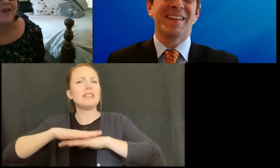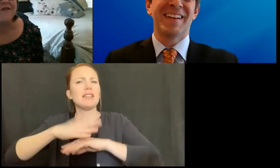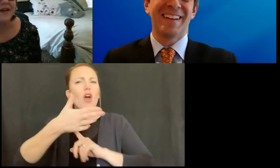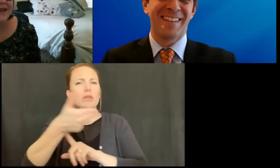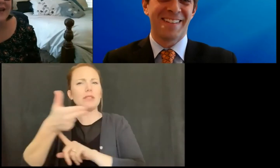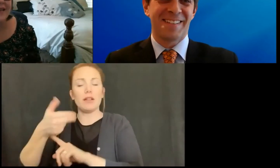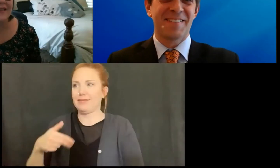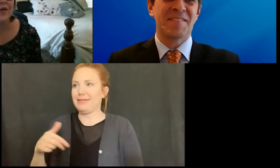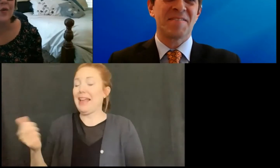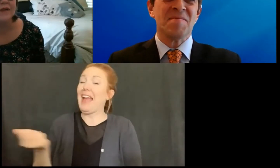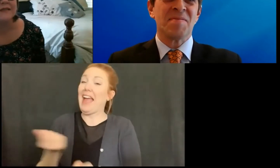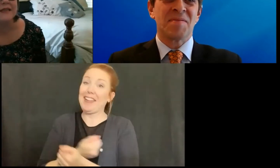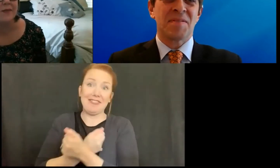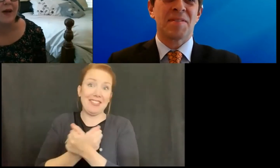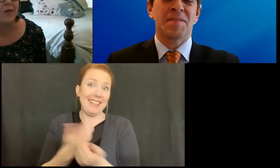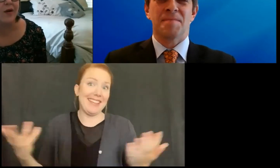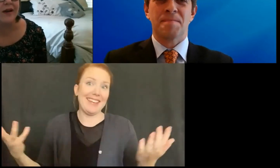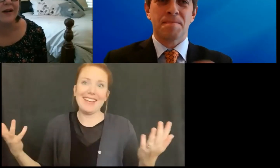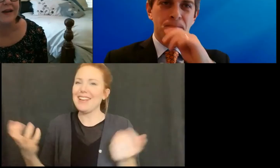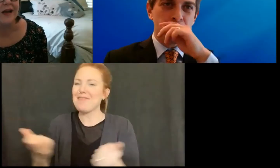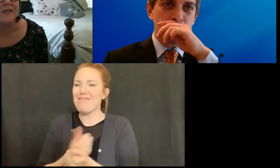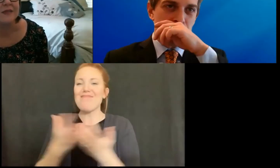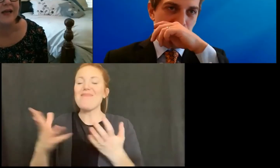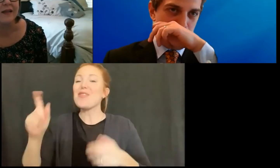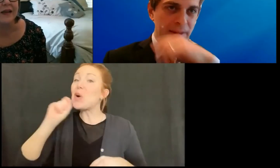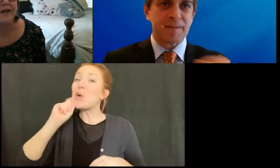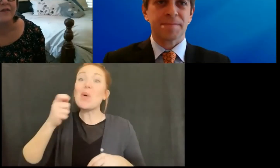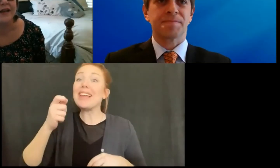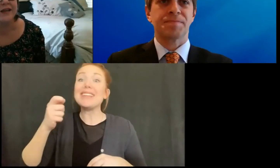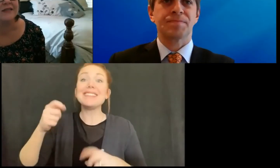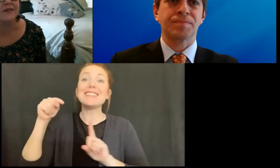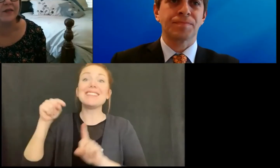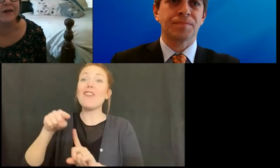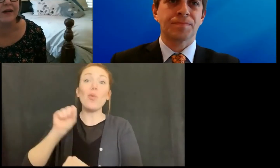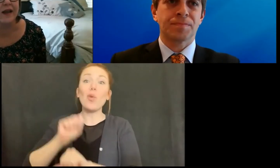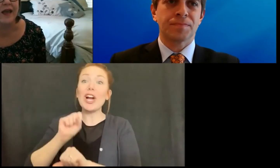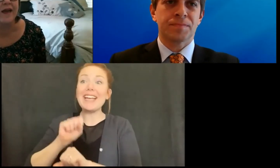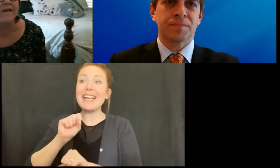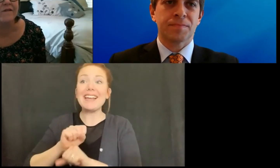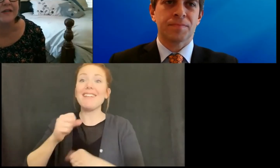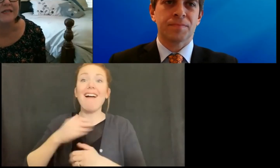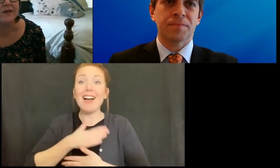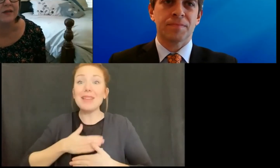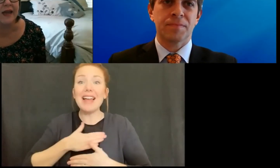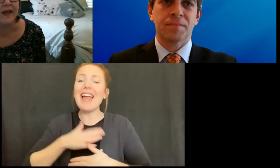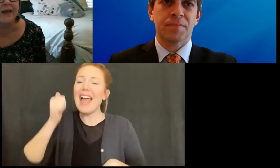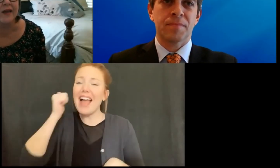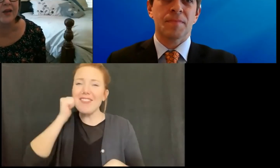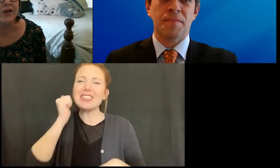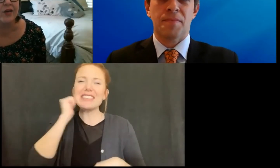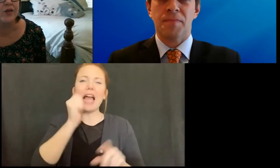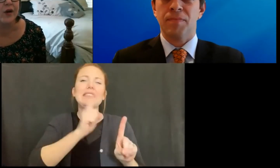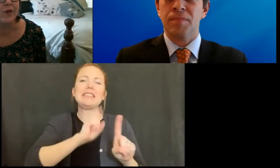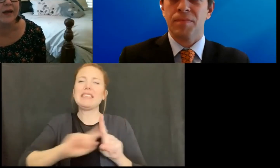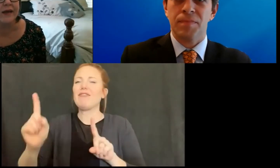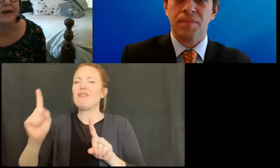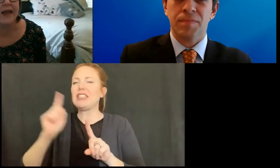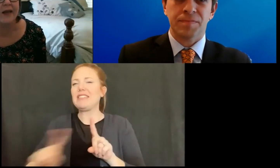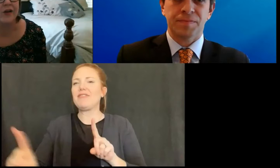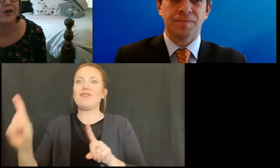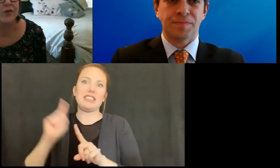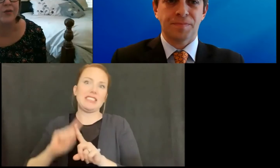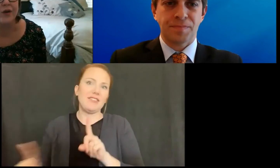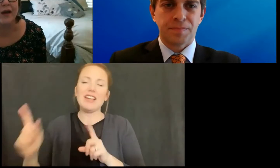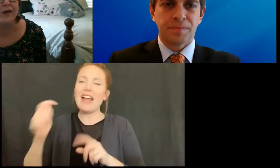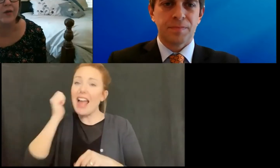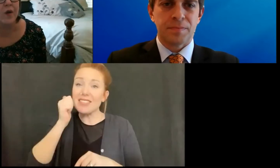Everything. Every day, the coolest thing about working in hospitality, every day is different. Every single day you go in